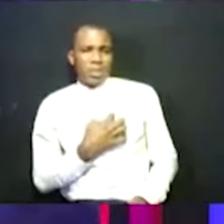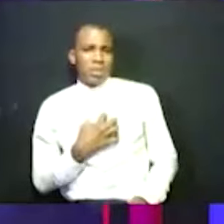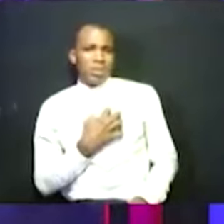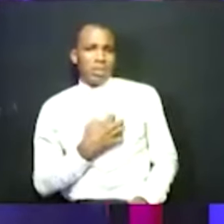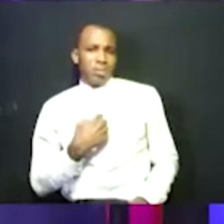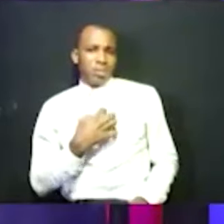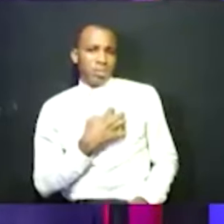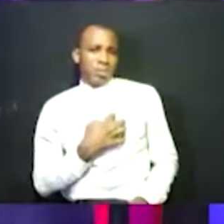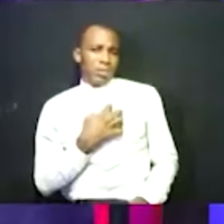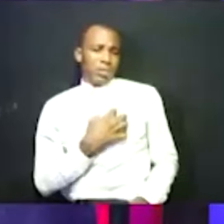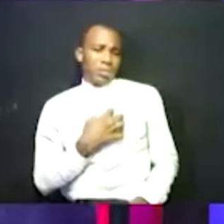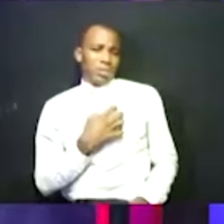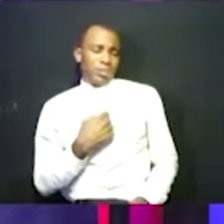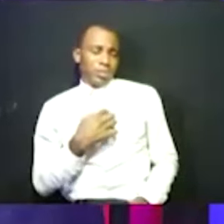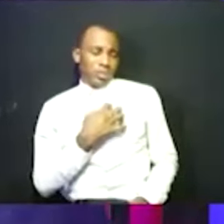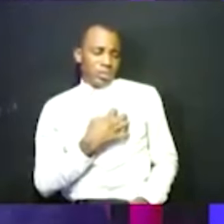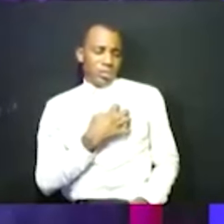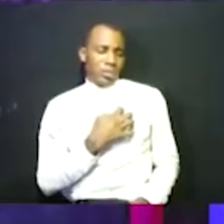I